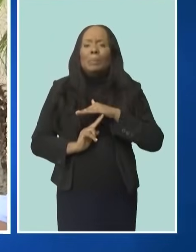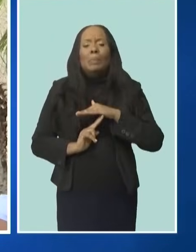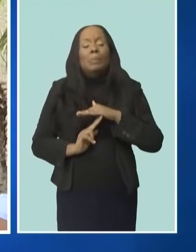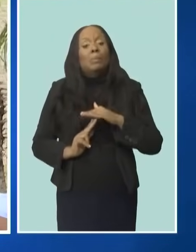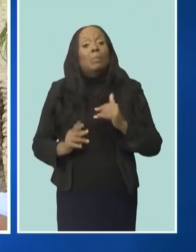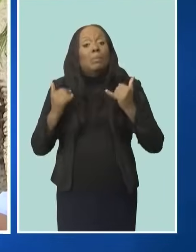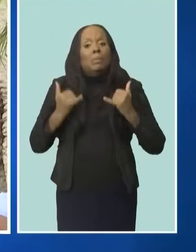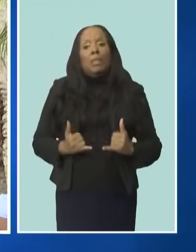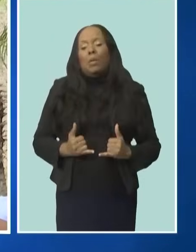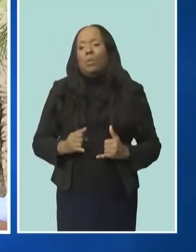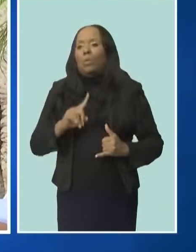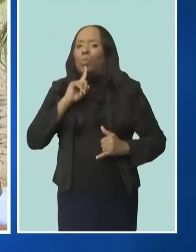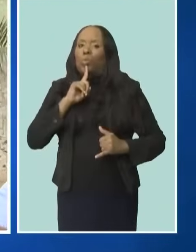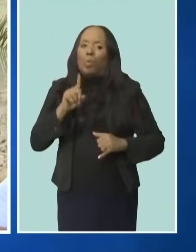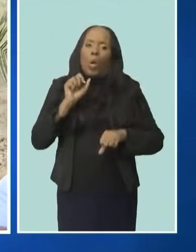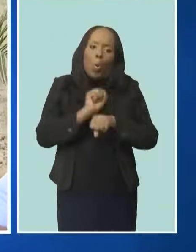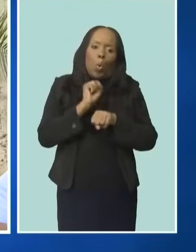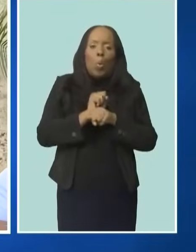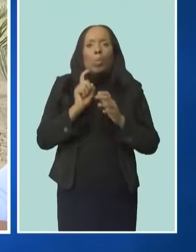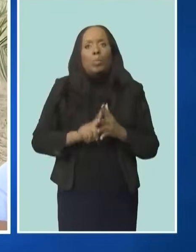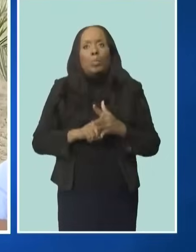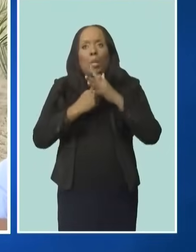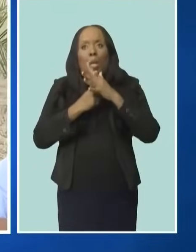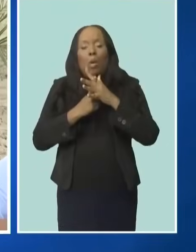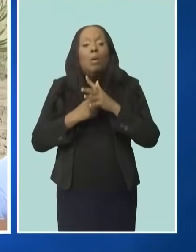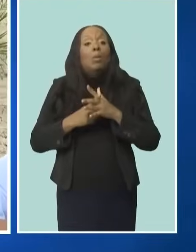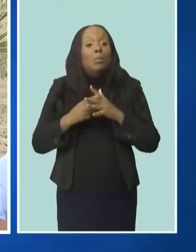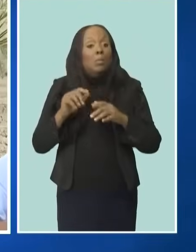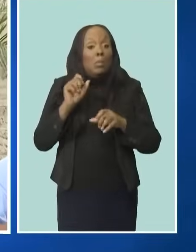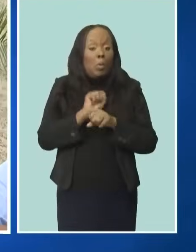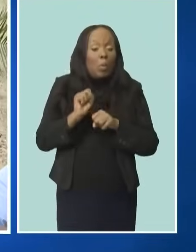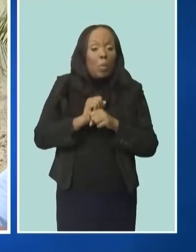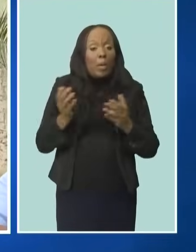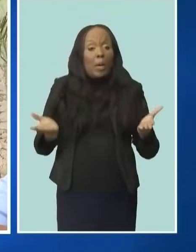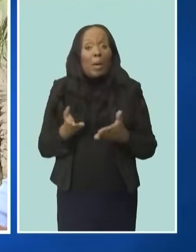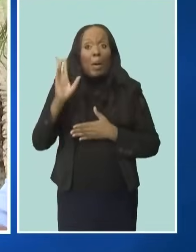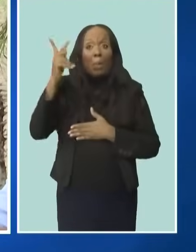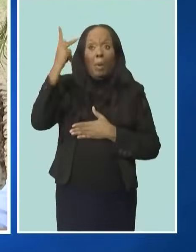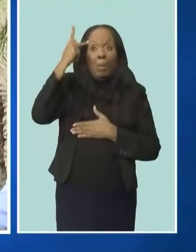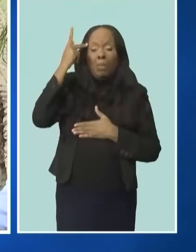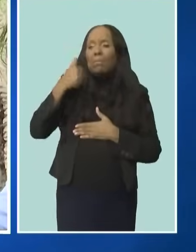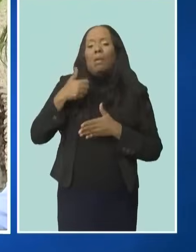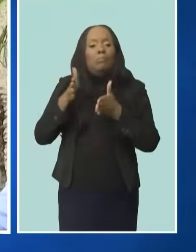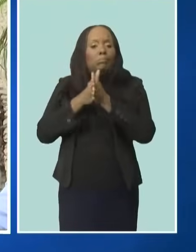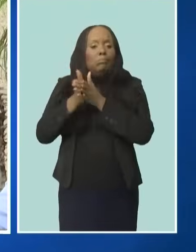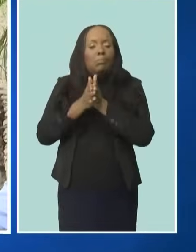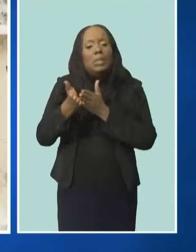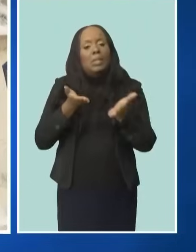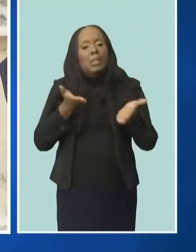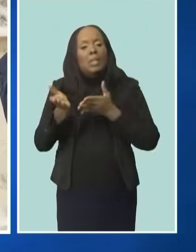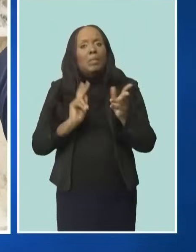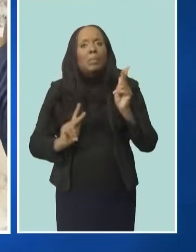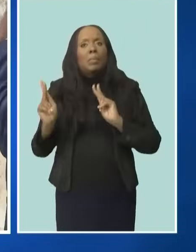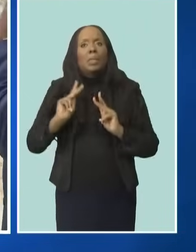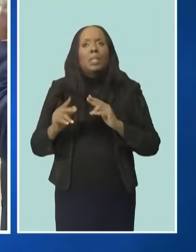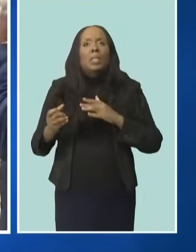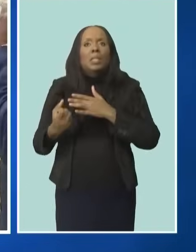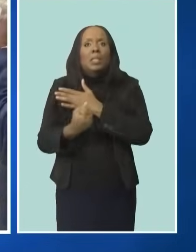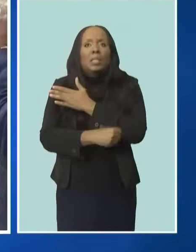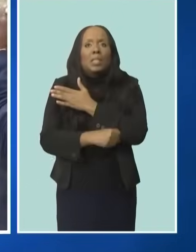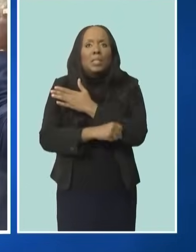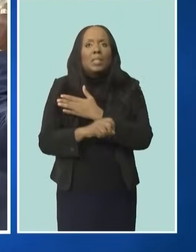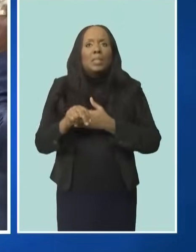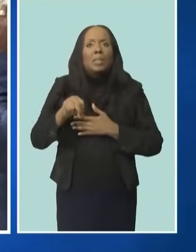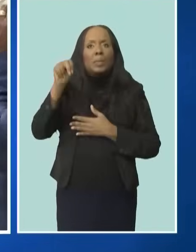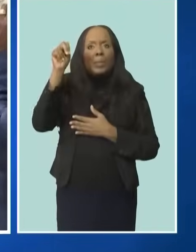side of the representation, particularly in the context of Parliament. But I look forward to serving the people of St. James North, and let me once